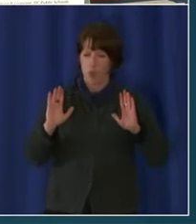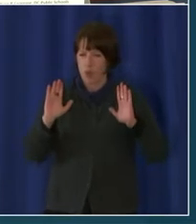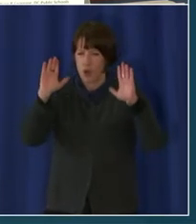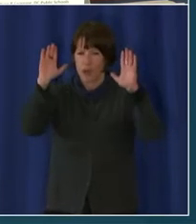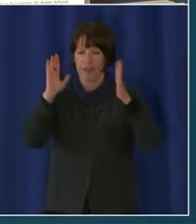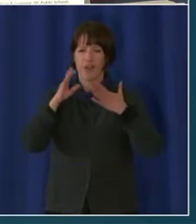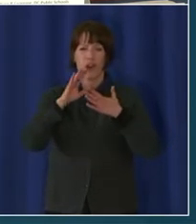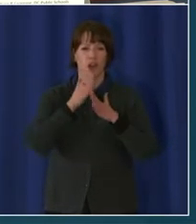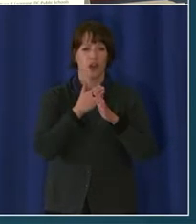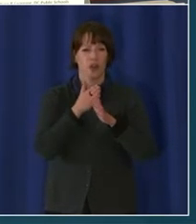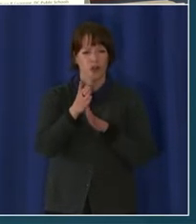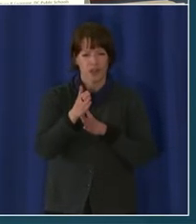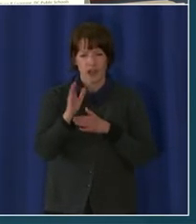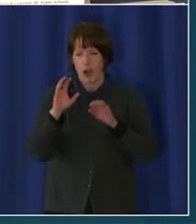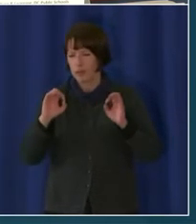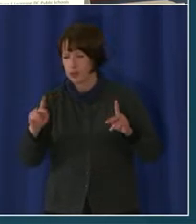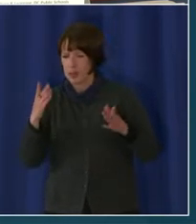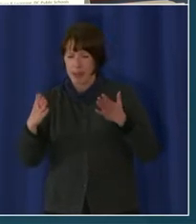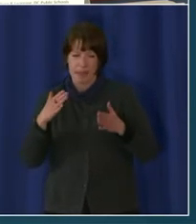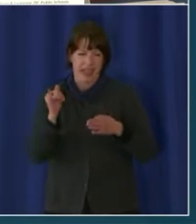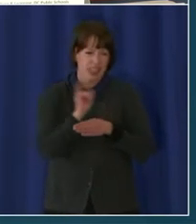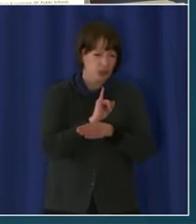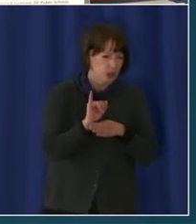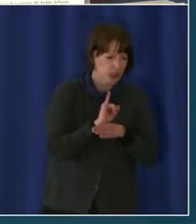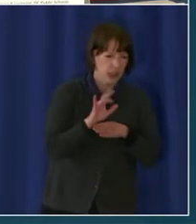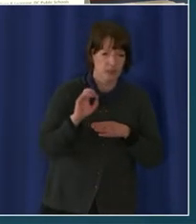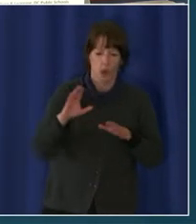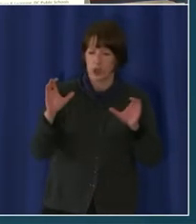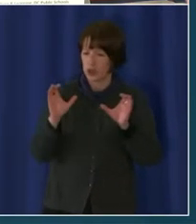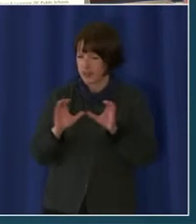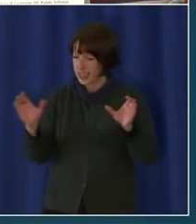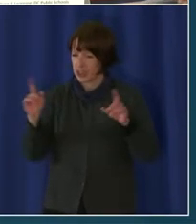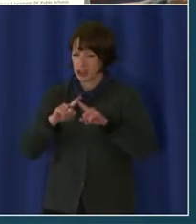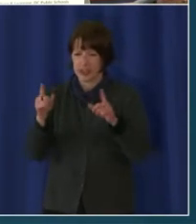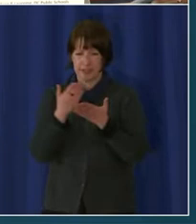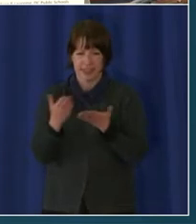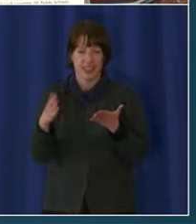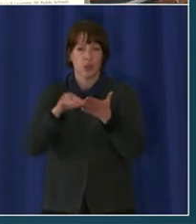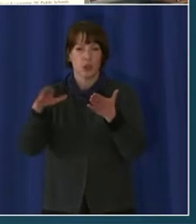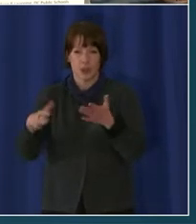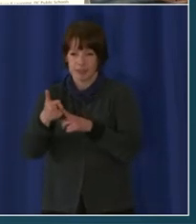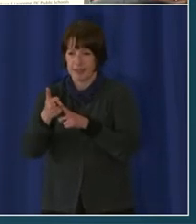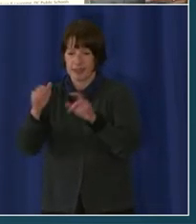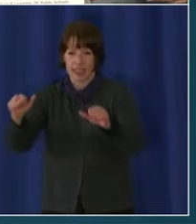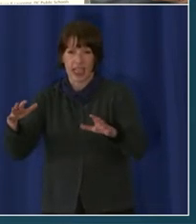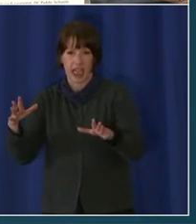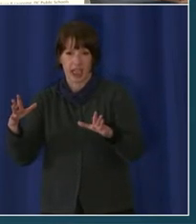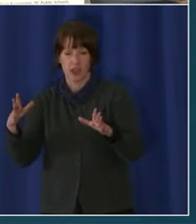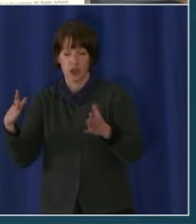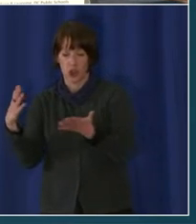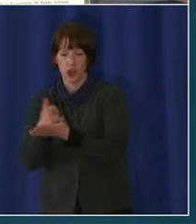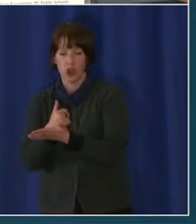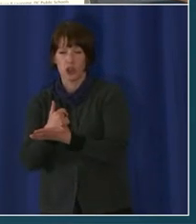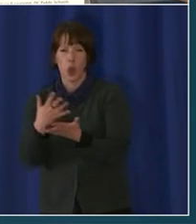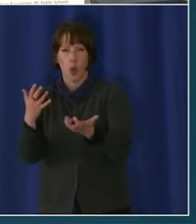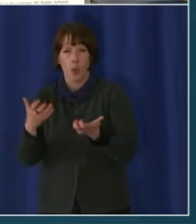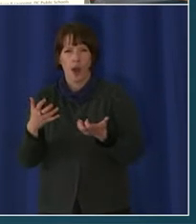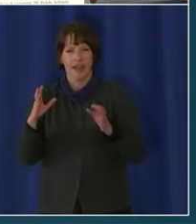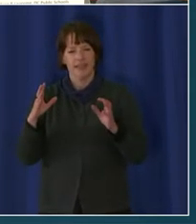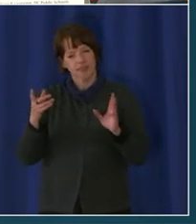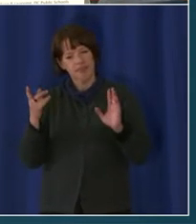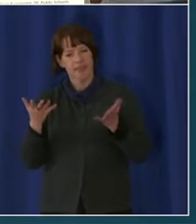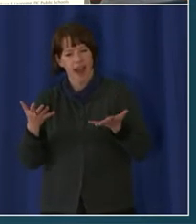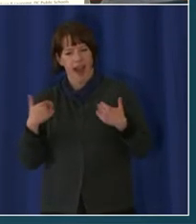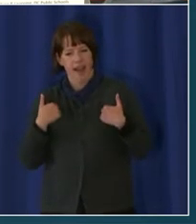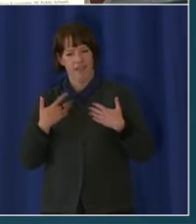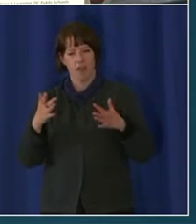career opportunities, whether they're internships or certifications that students can earn. So we want to give students a taste of that early on.